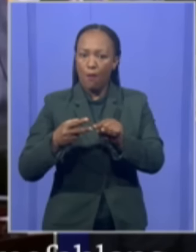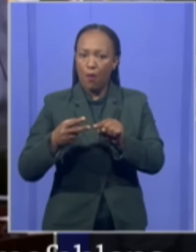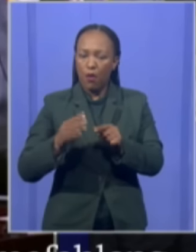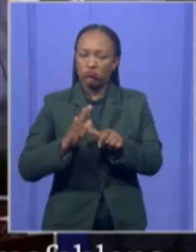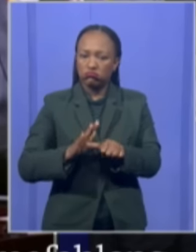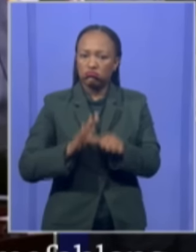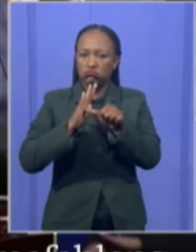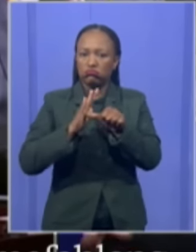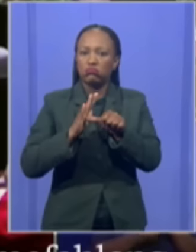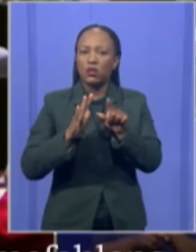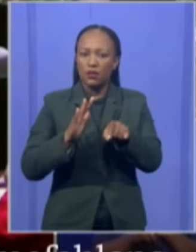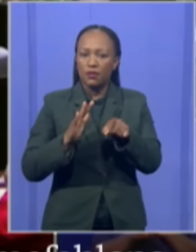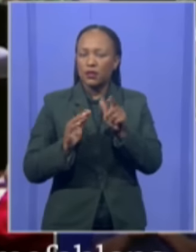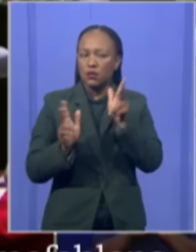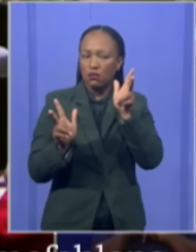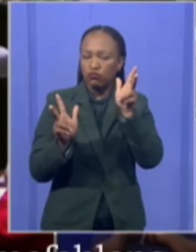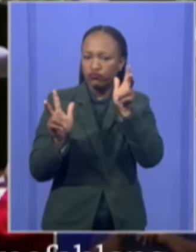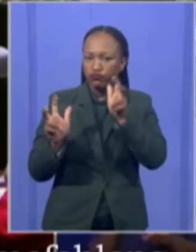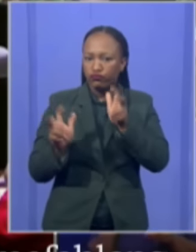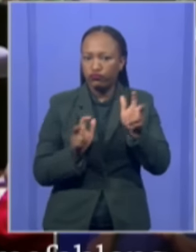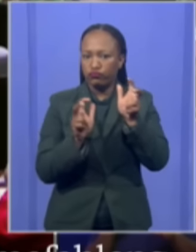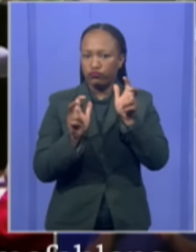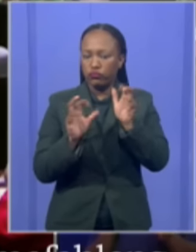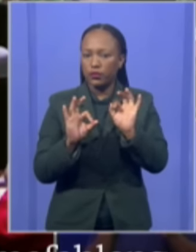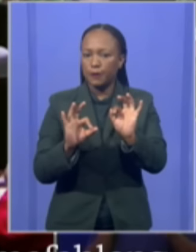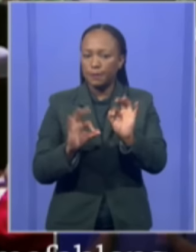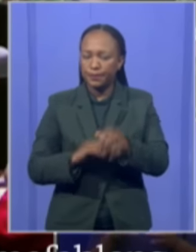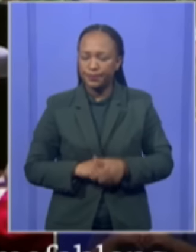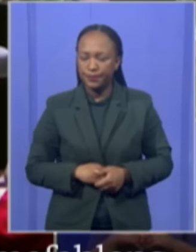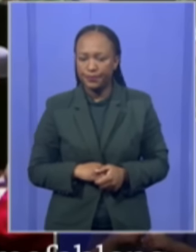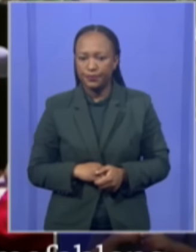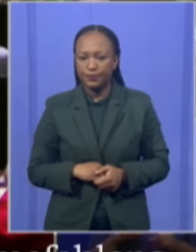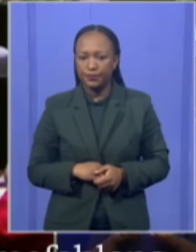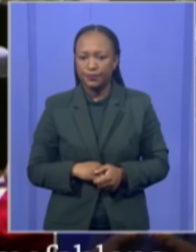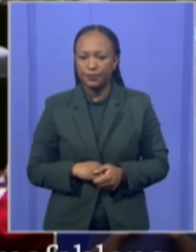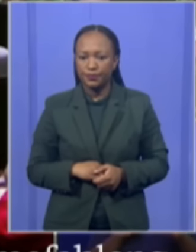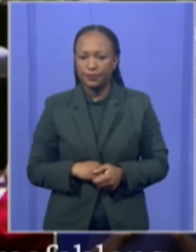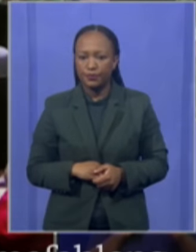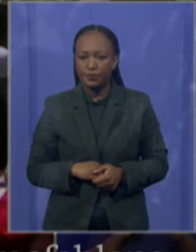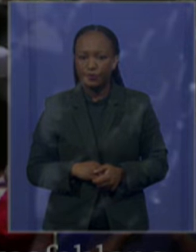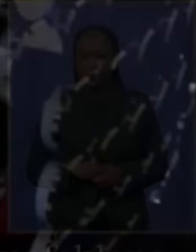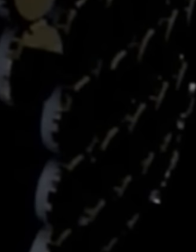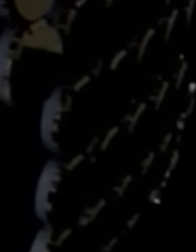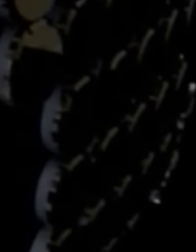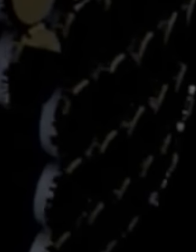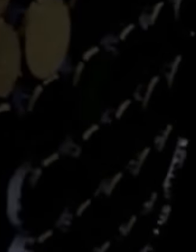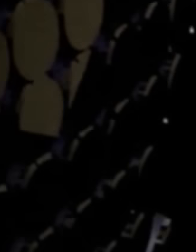di swanetšego go fiwa šedi ya maleba. I rise on the point of order.